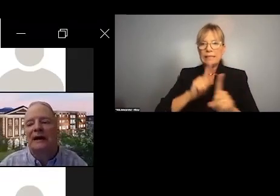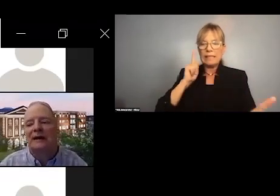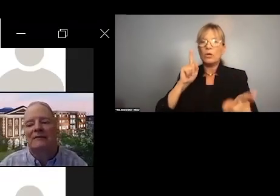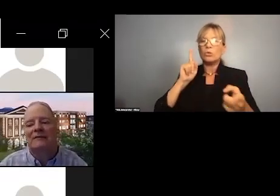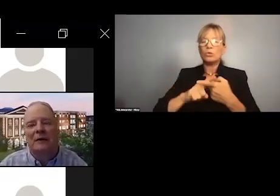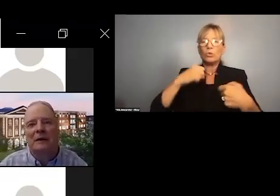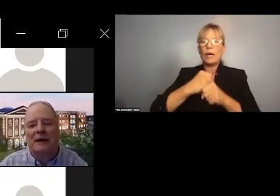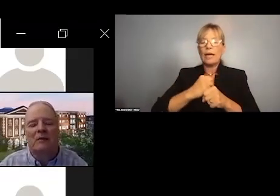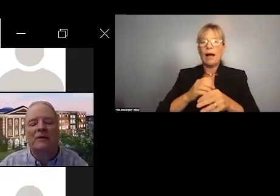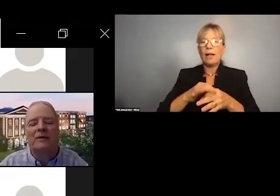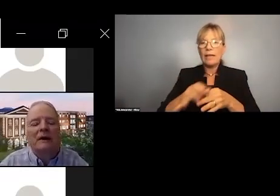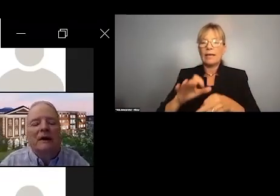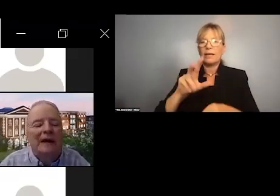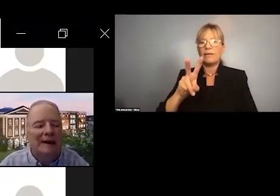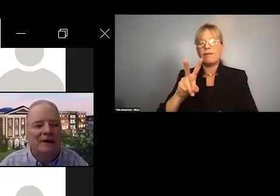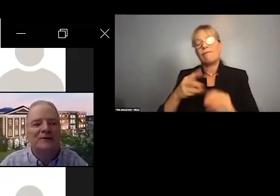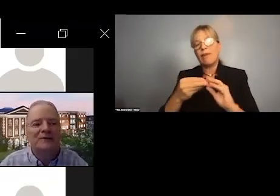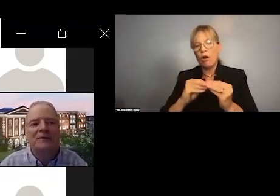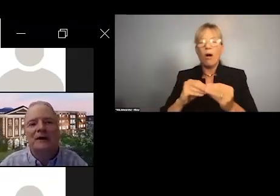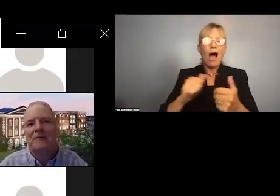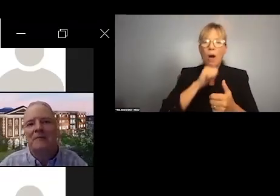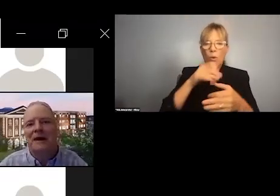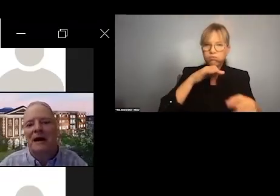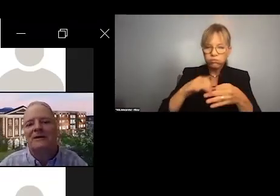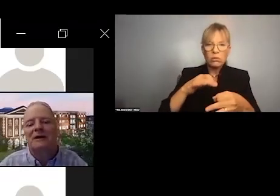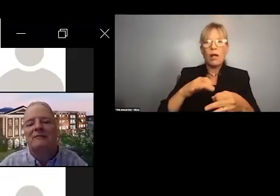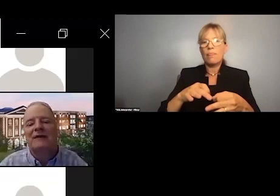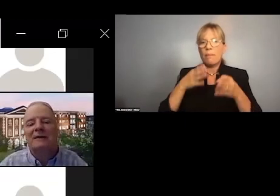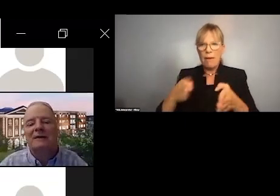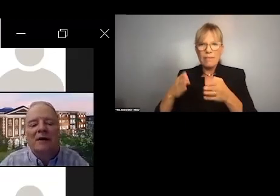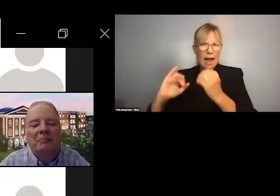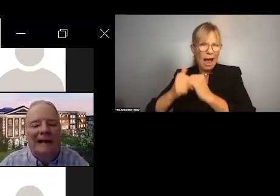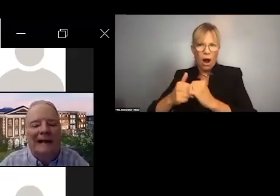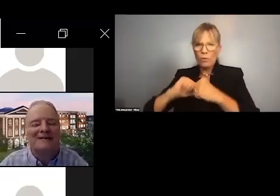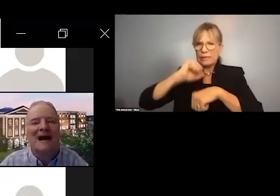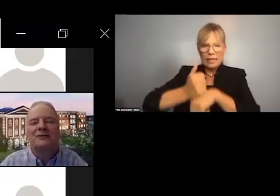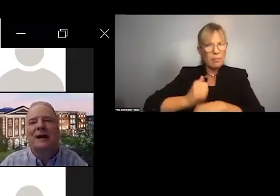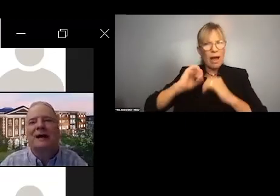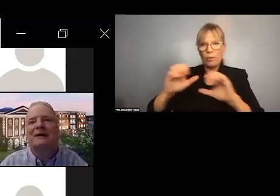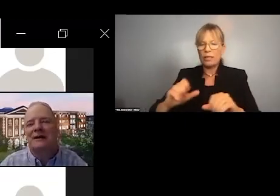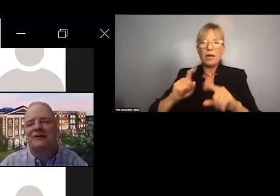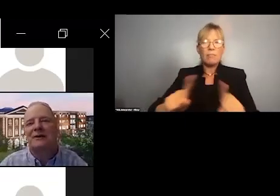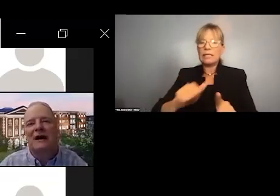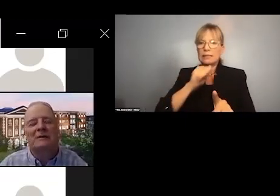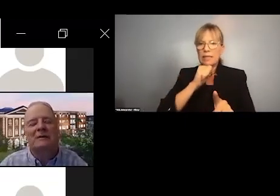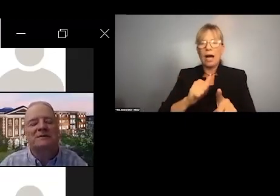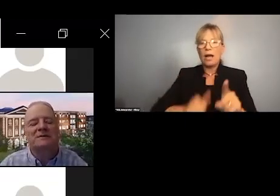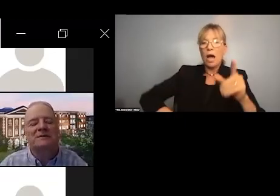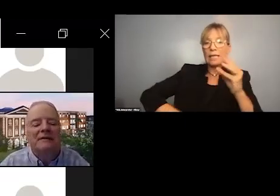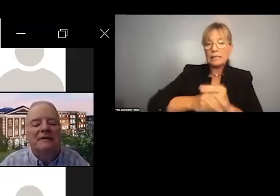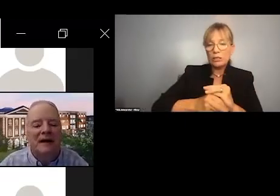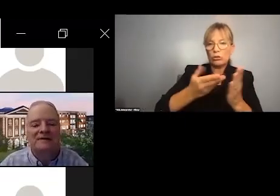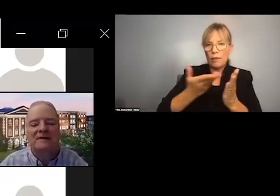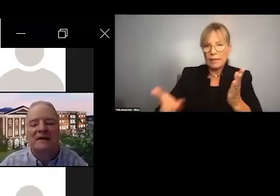create a latent variable. And I won't get into the methodology of that, but it's not a direct addition of items.